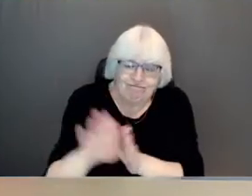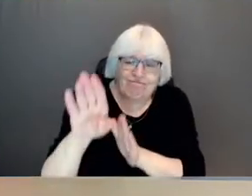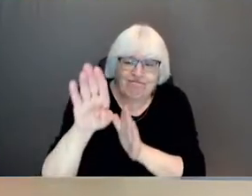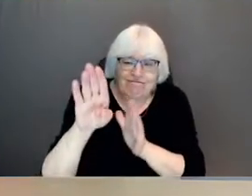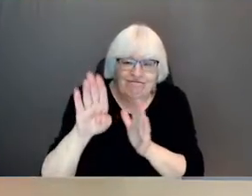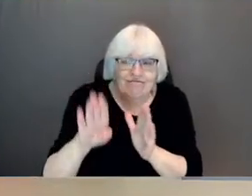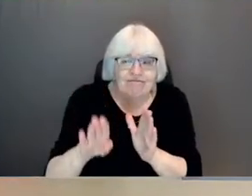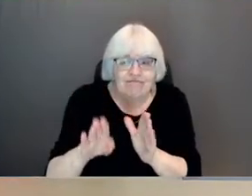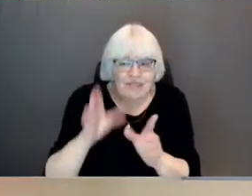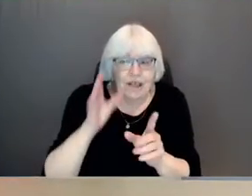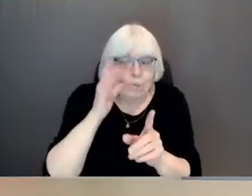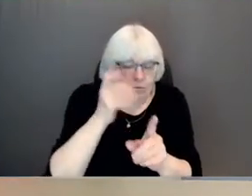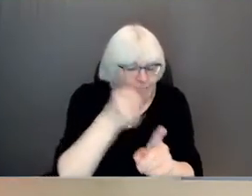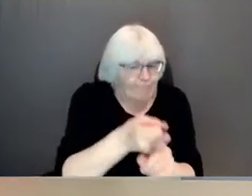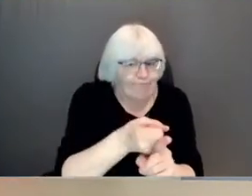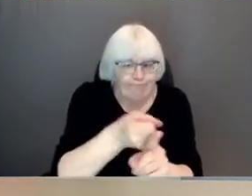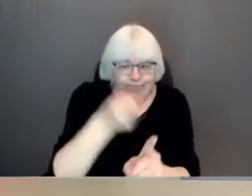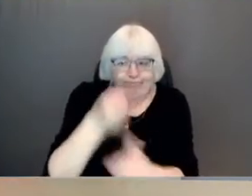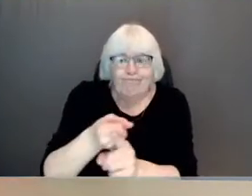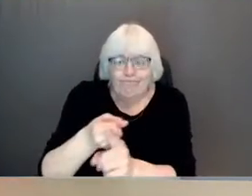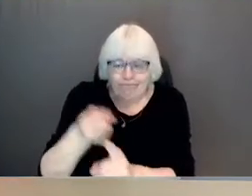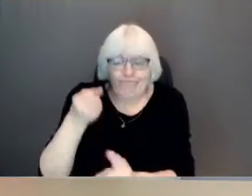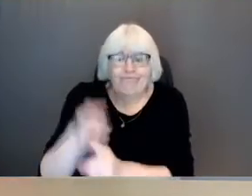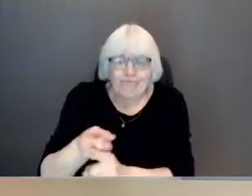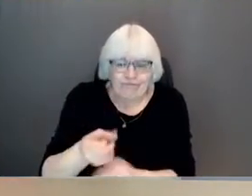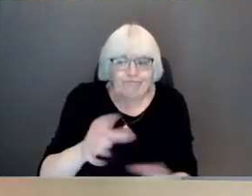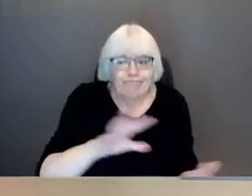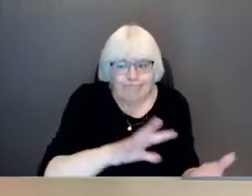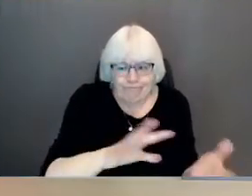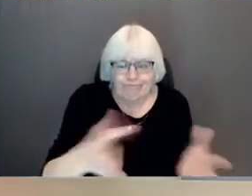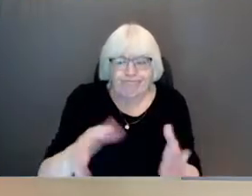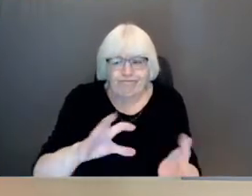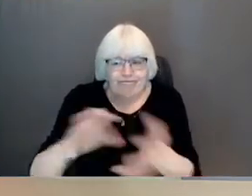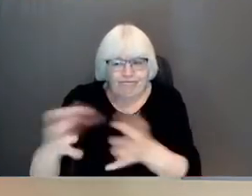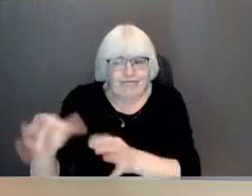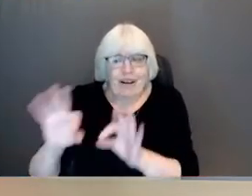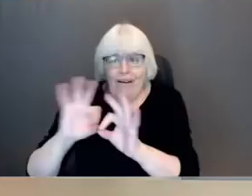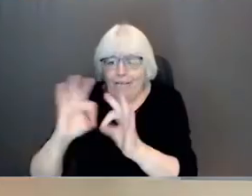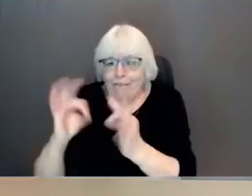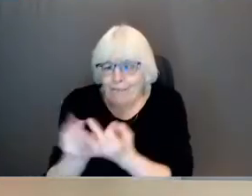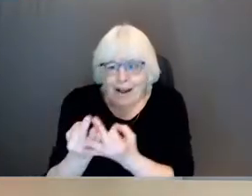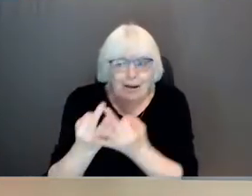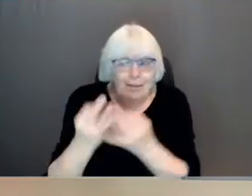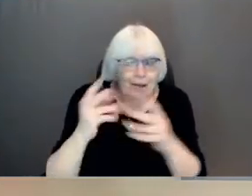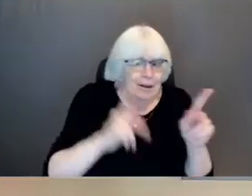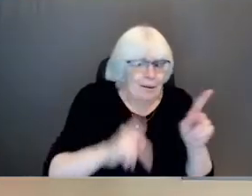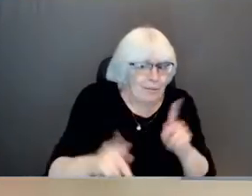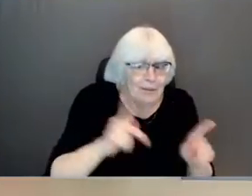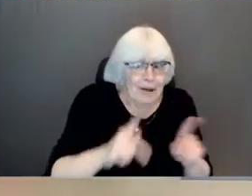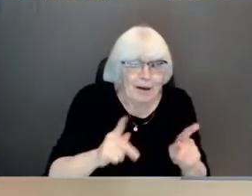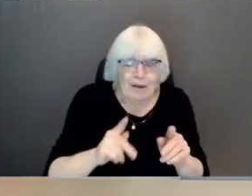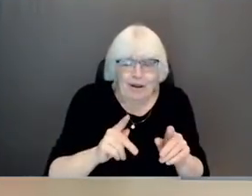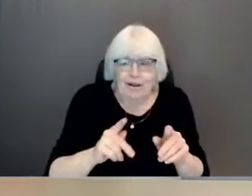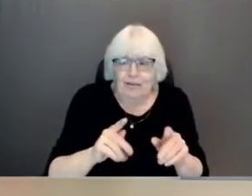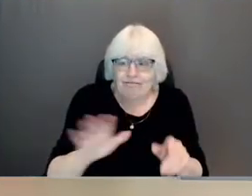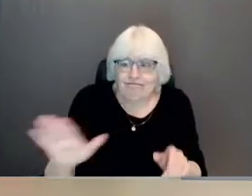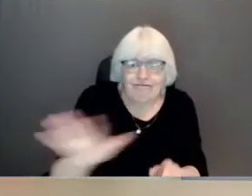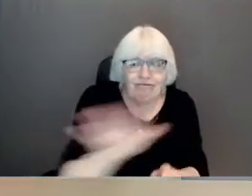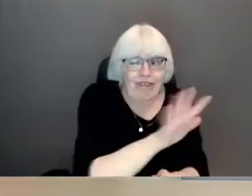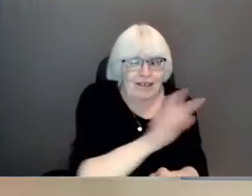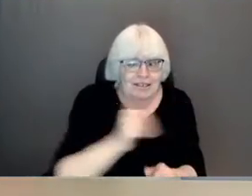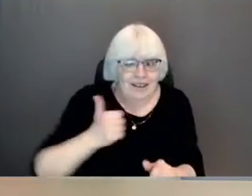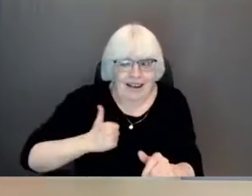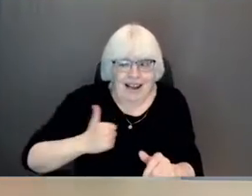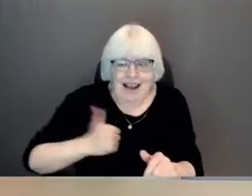in general. And nationally, Omicron is the dominant strain, and spread is happening at unprecedented levels. And in